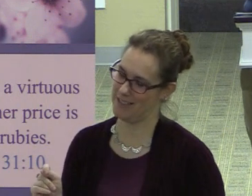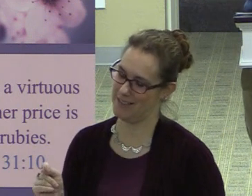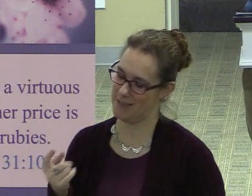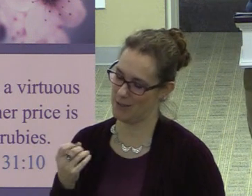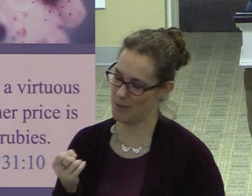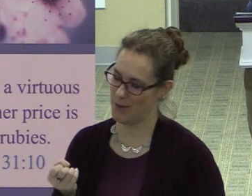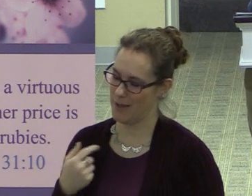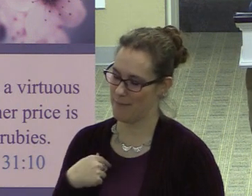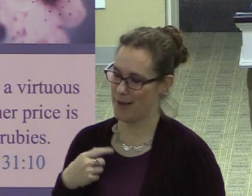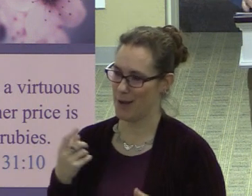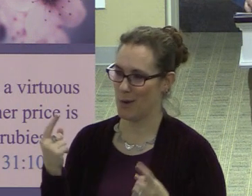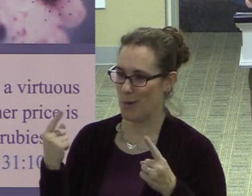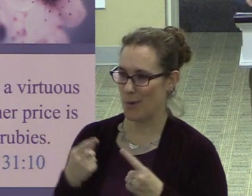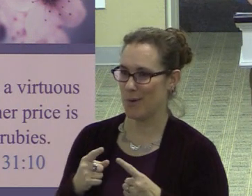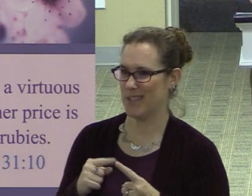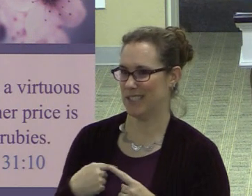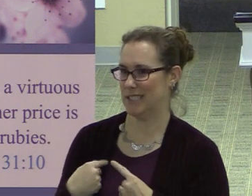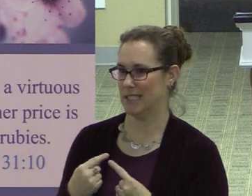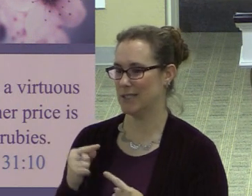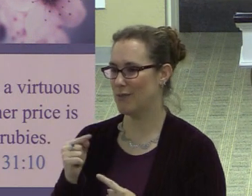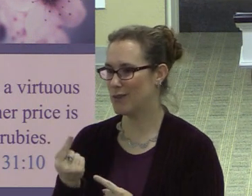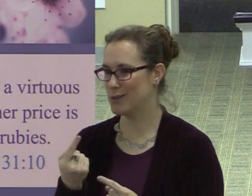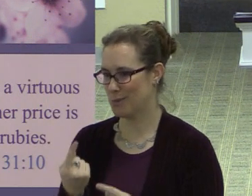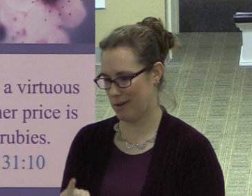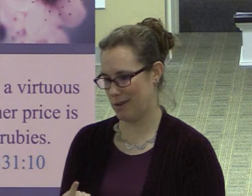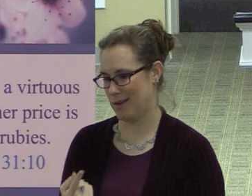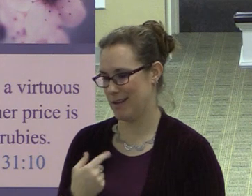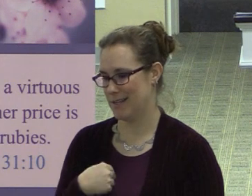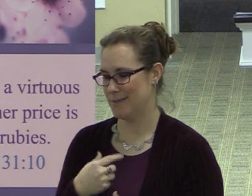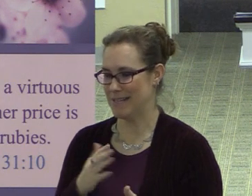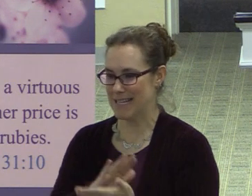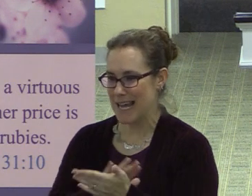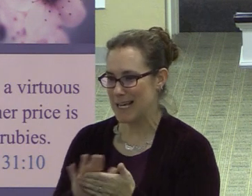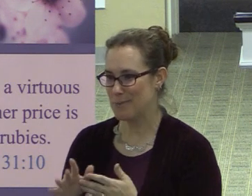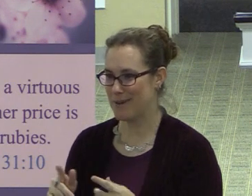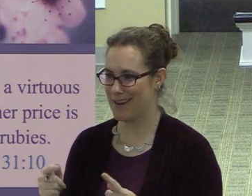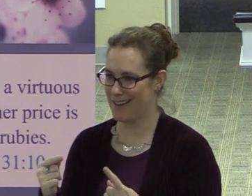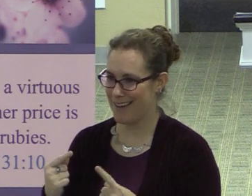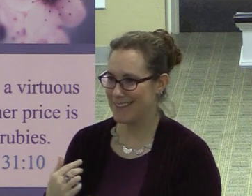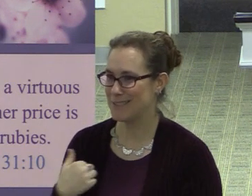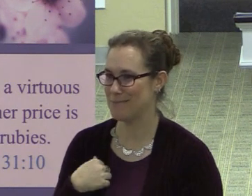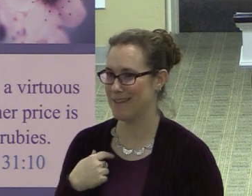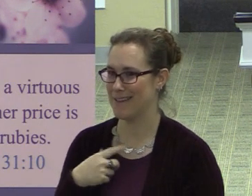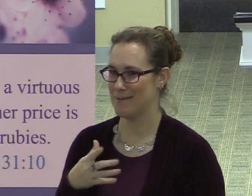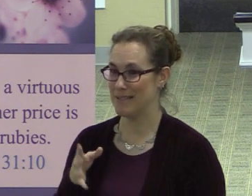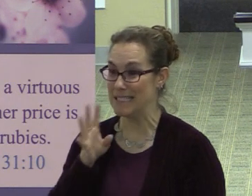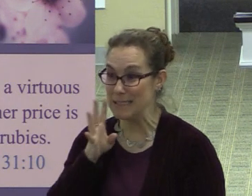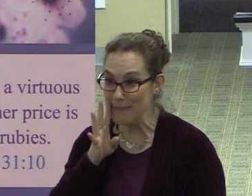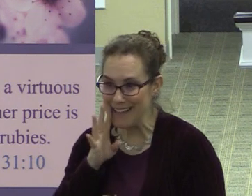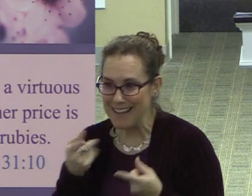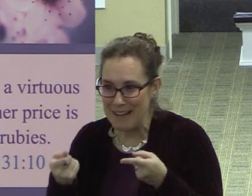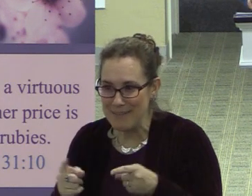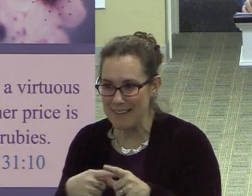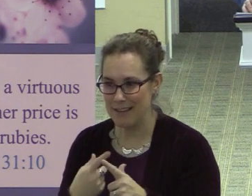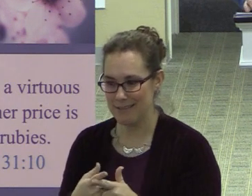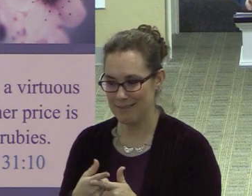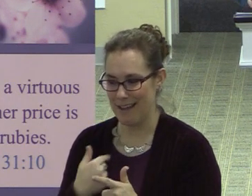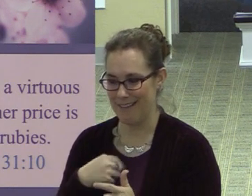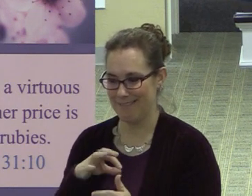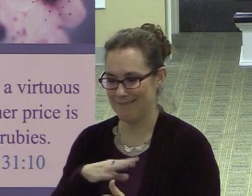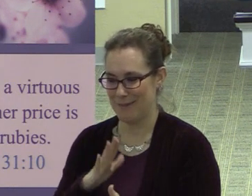here, that was my goal since the very first one. It's just nice when it gets to me. There's been plenty of times when the speaking goes on and it never actually gets to me.